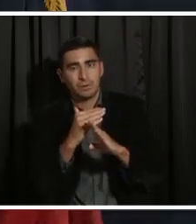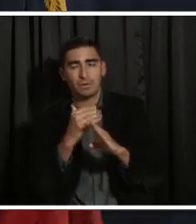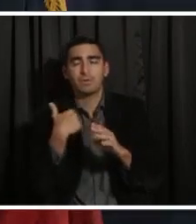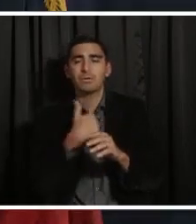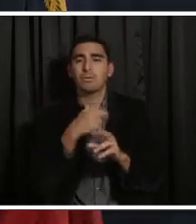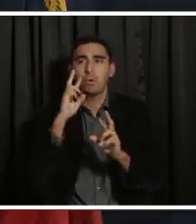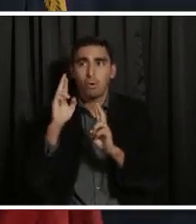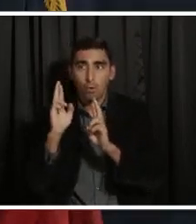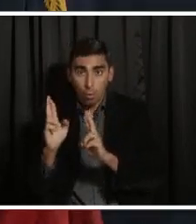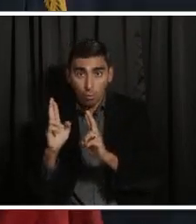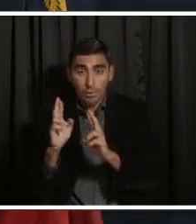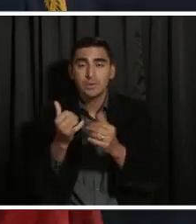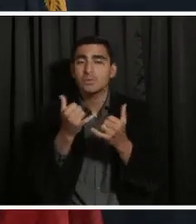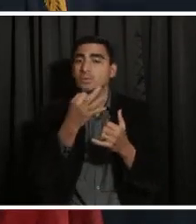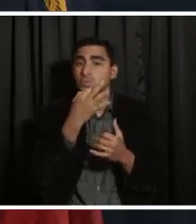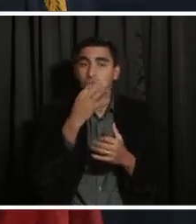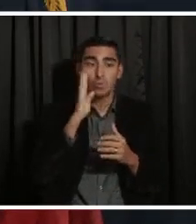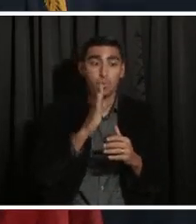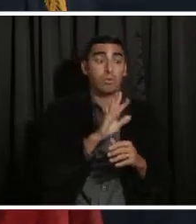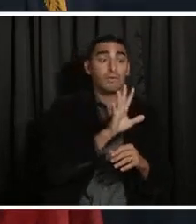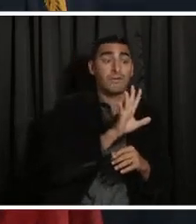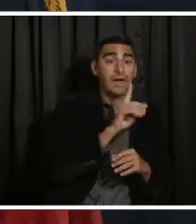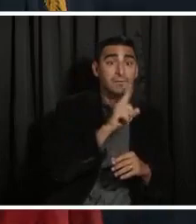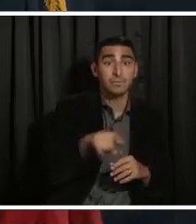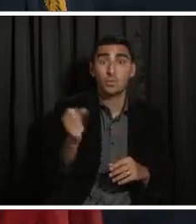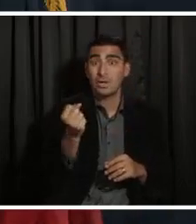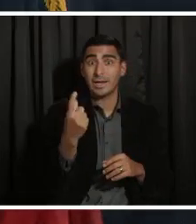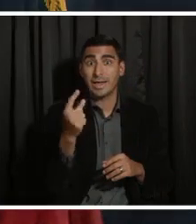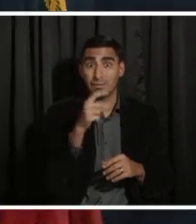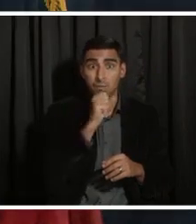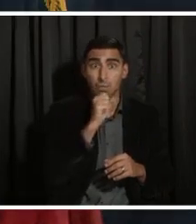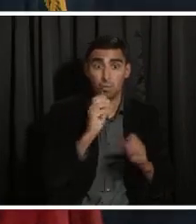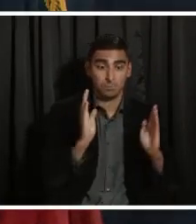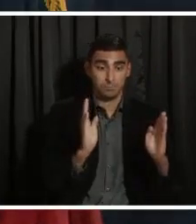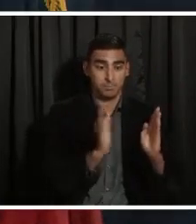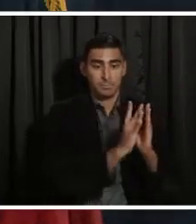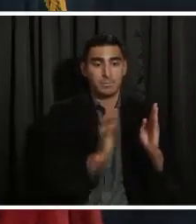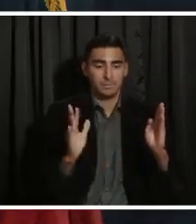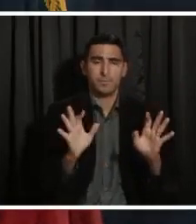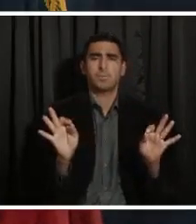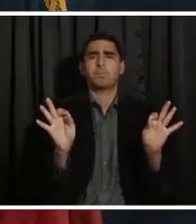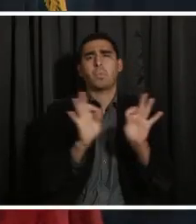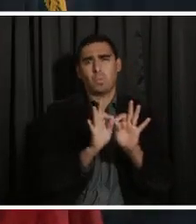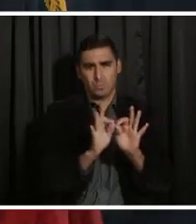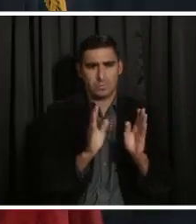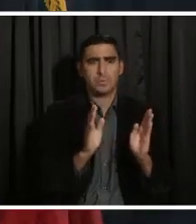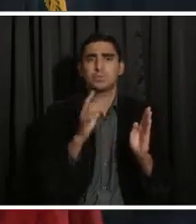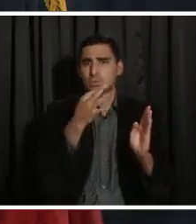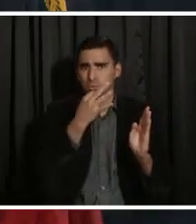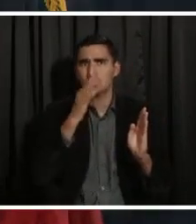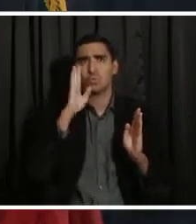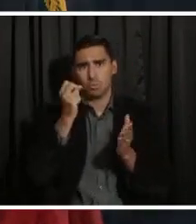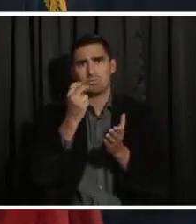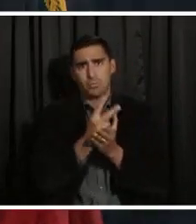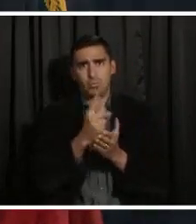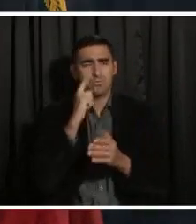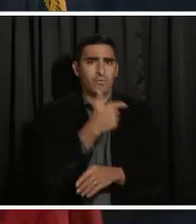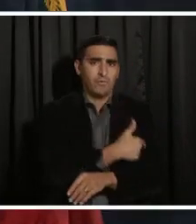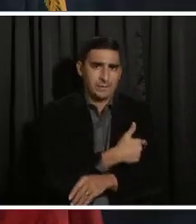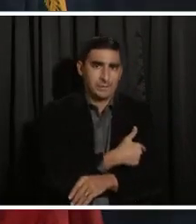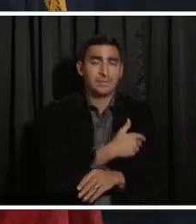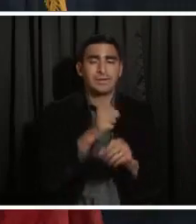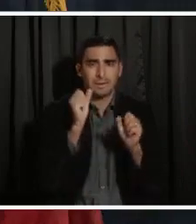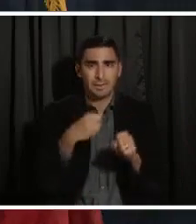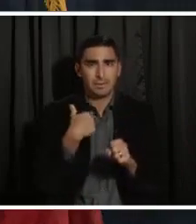soon for 5 to 11-year-olds, which is a big piece of that 0 to 11-year-old population, and allow us to start making a dent